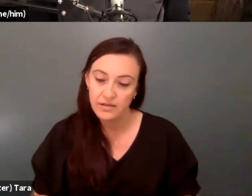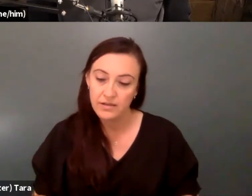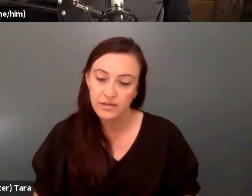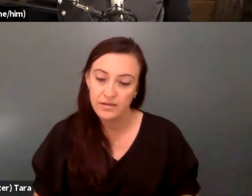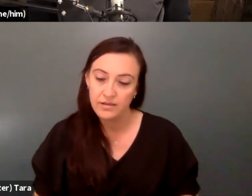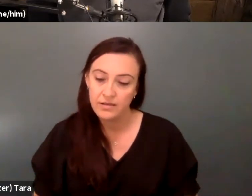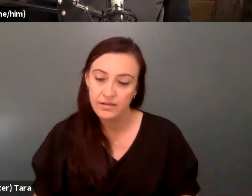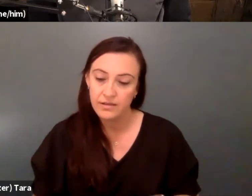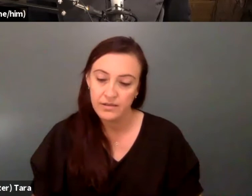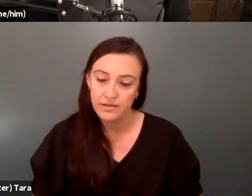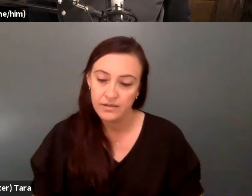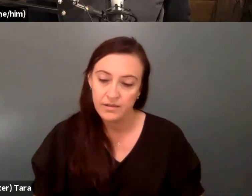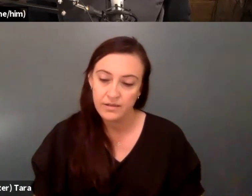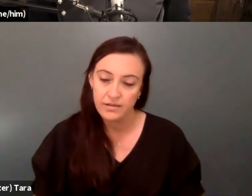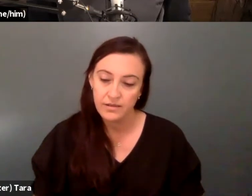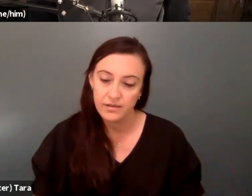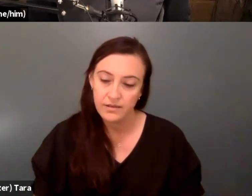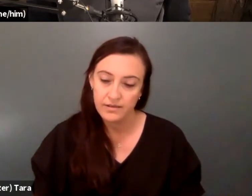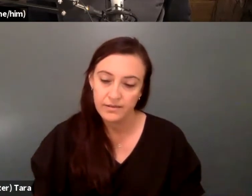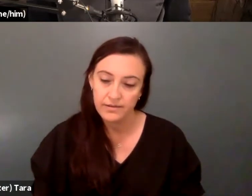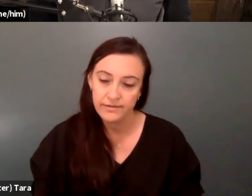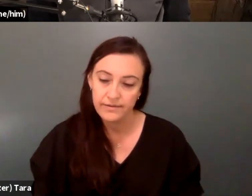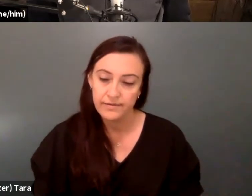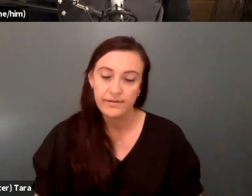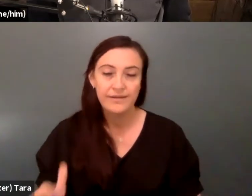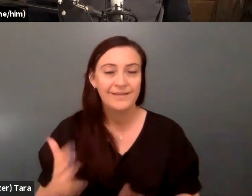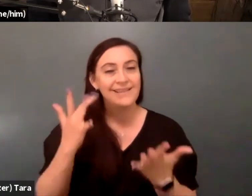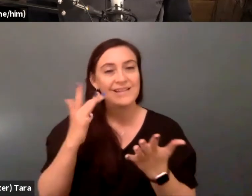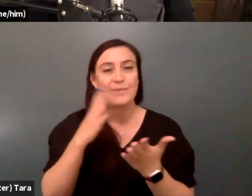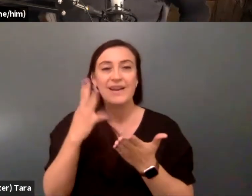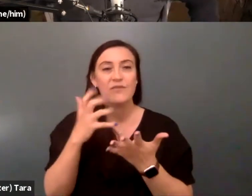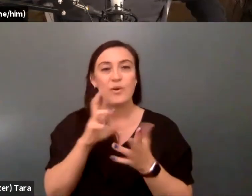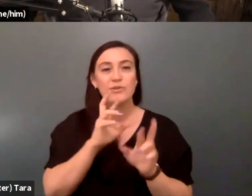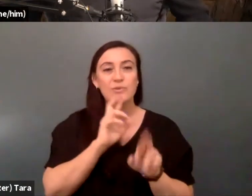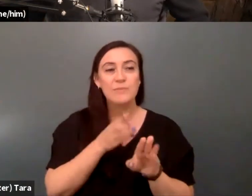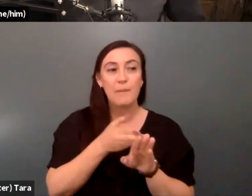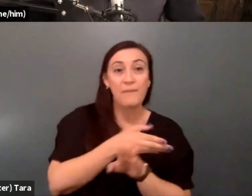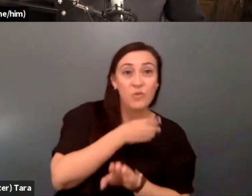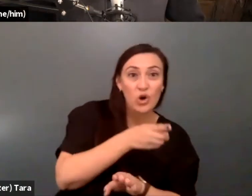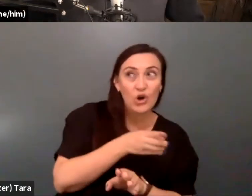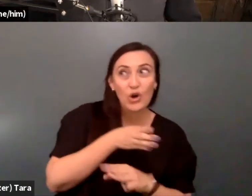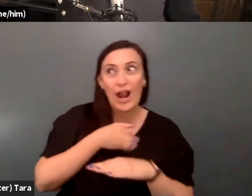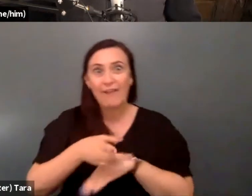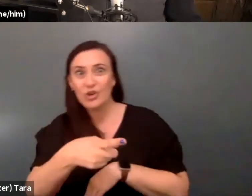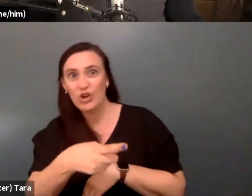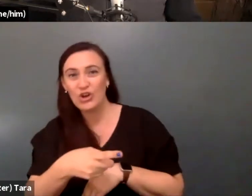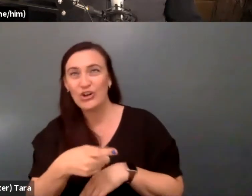That's why I never wanted to go before or after Toya in this session.